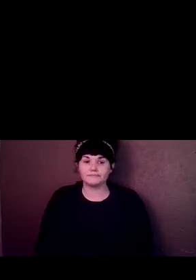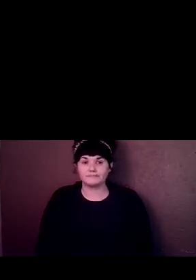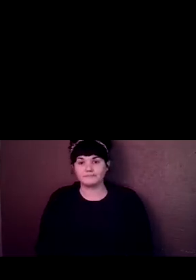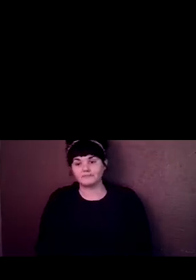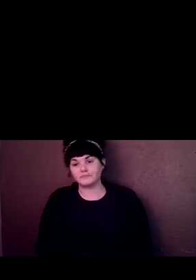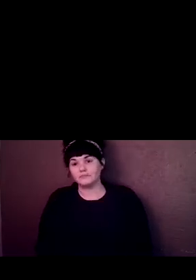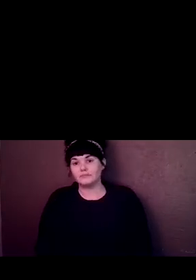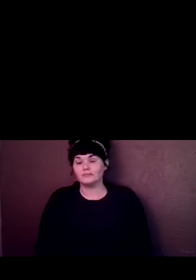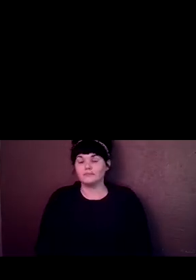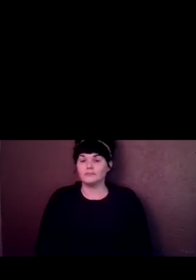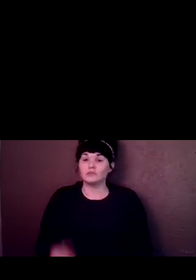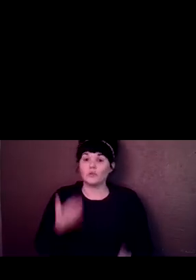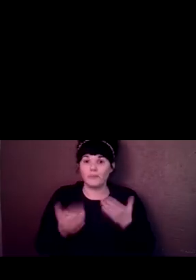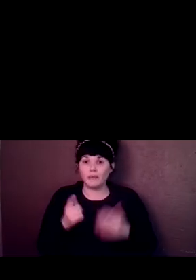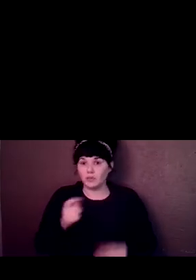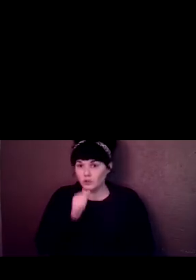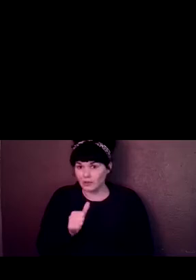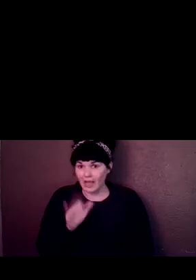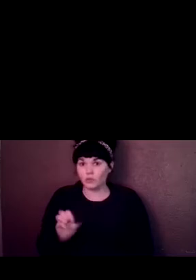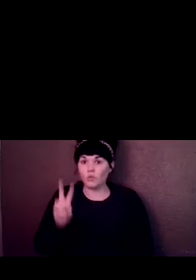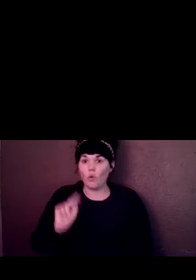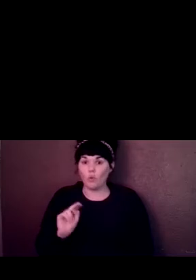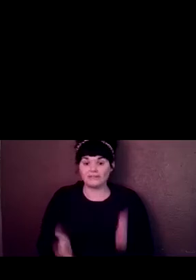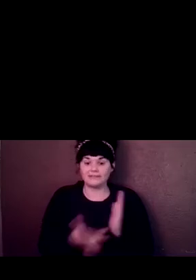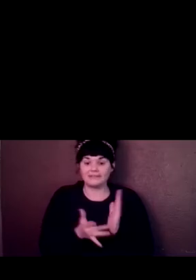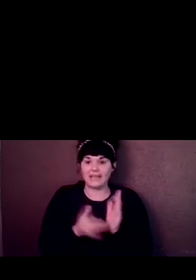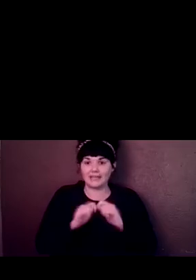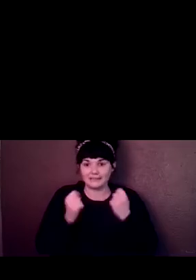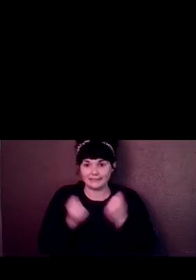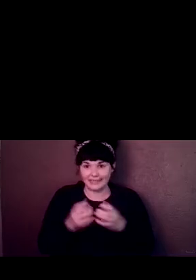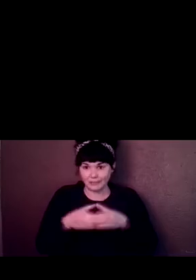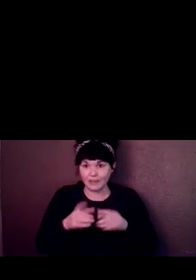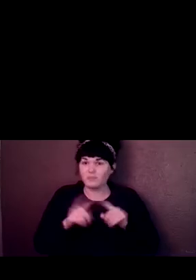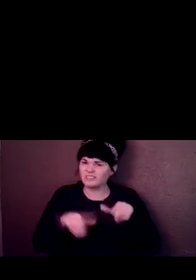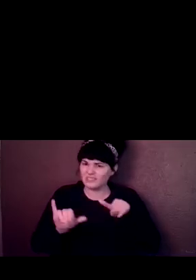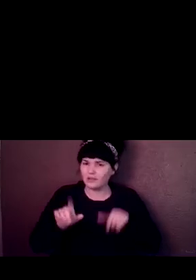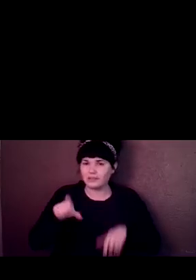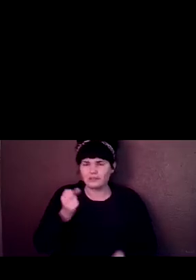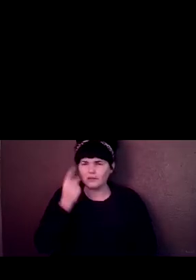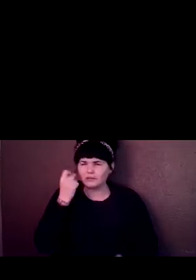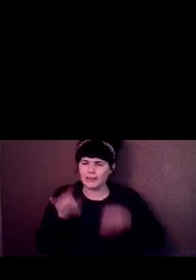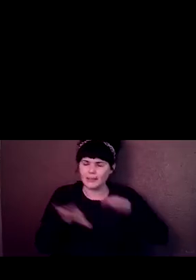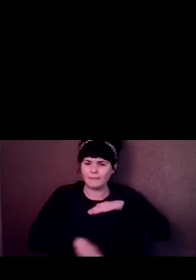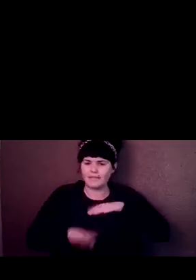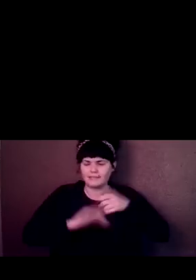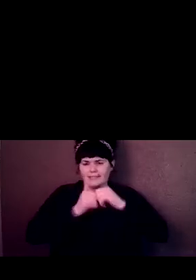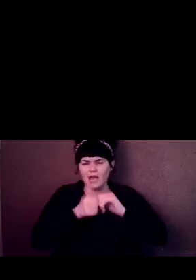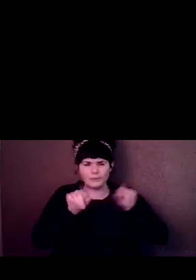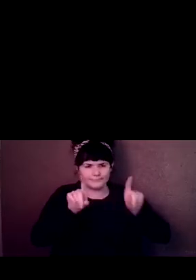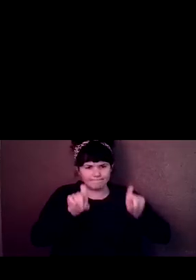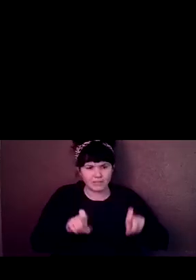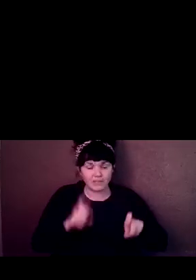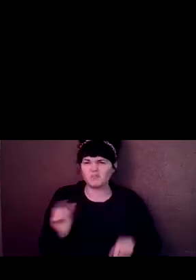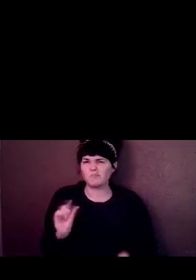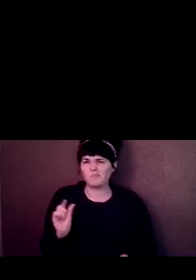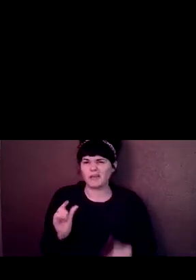own tech team, you'll likely need to know the basics of how to troubleshoot minor tech issues. And I'm sure we've